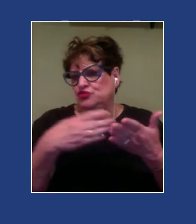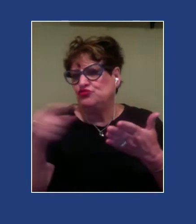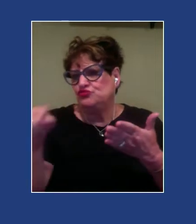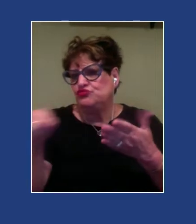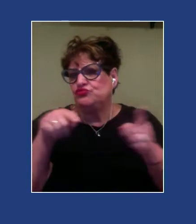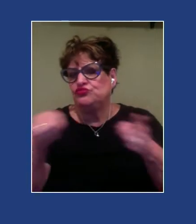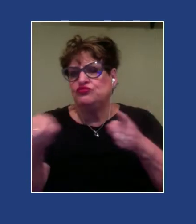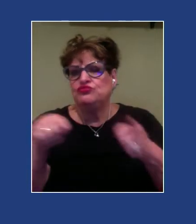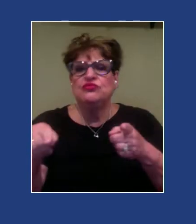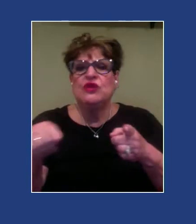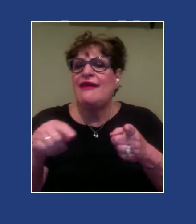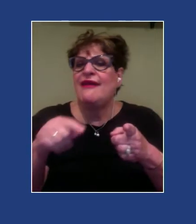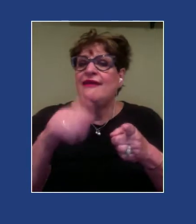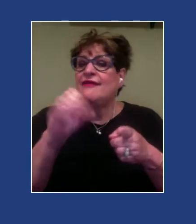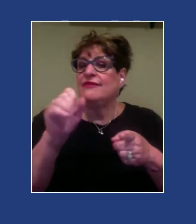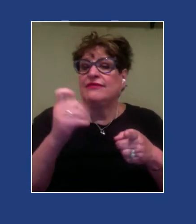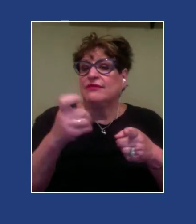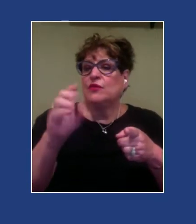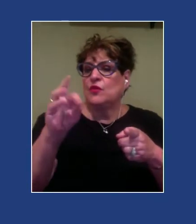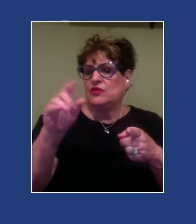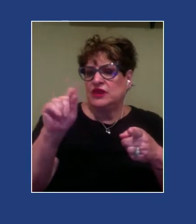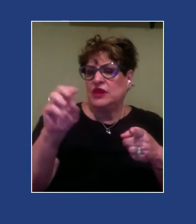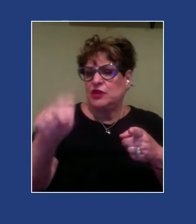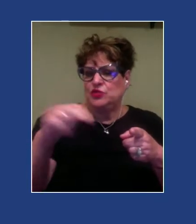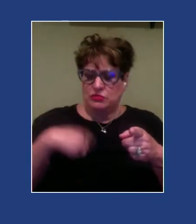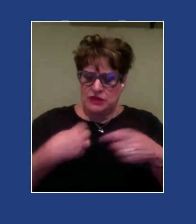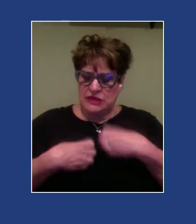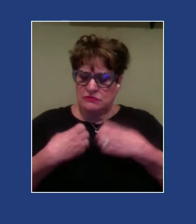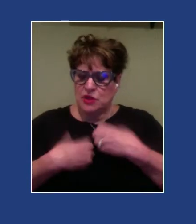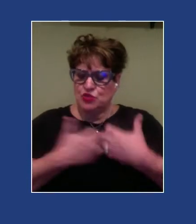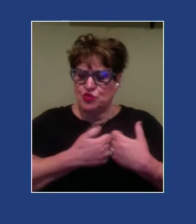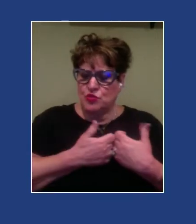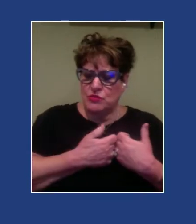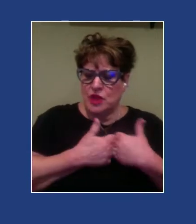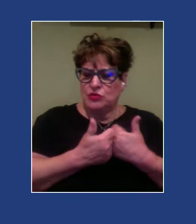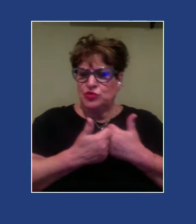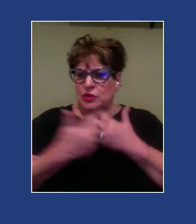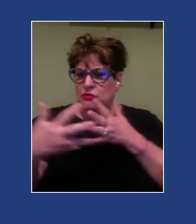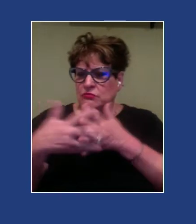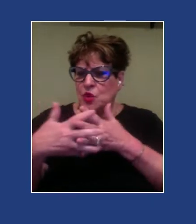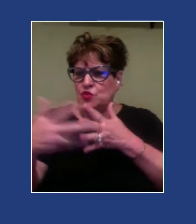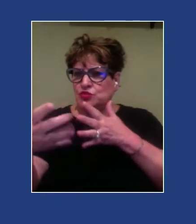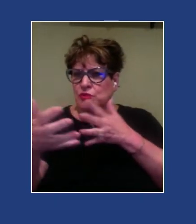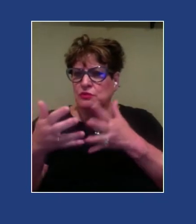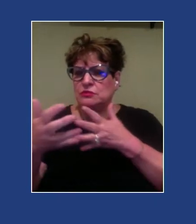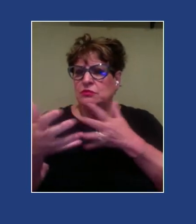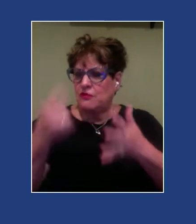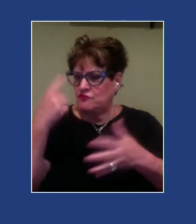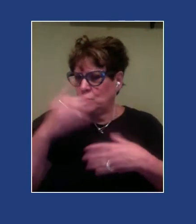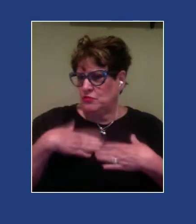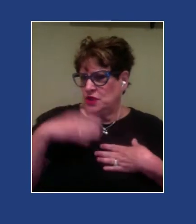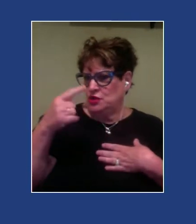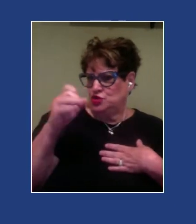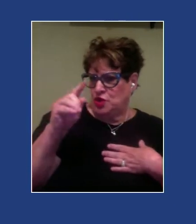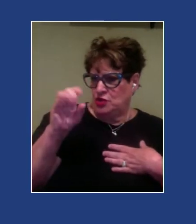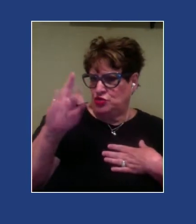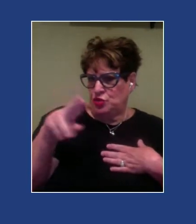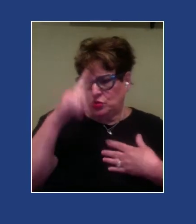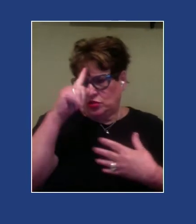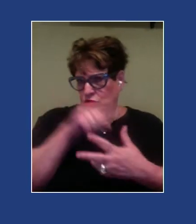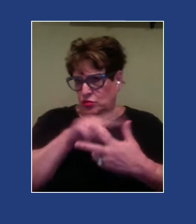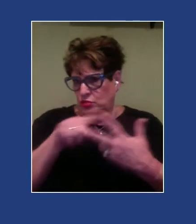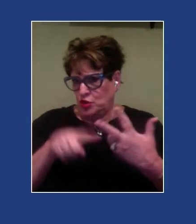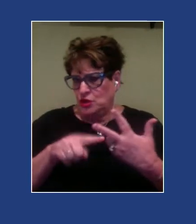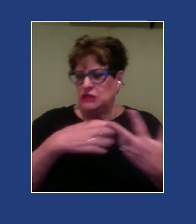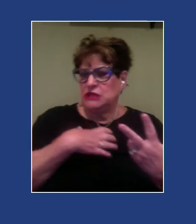is how a person identifies their physical, emotional, and romantic attachments to other people with regard to gender. We think about this in three components. There's